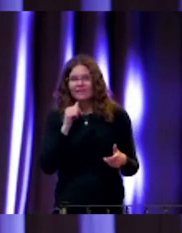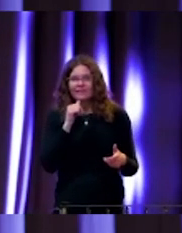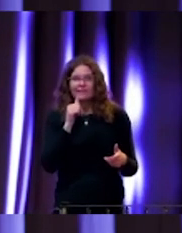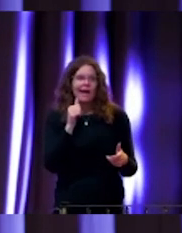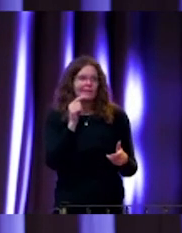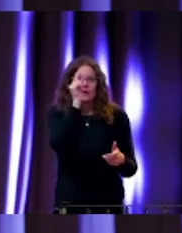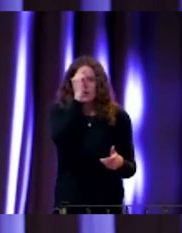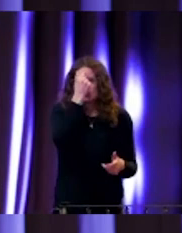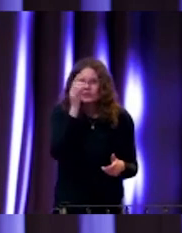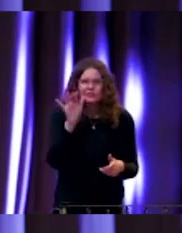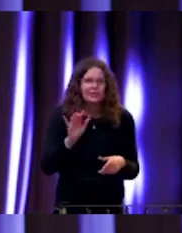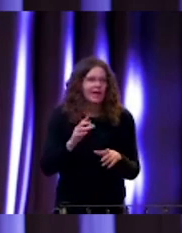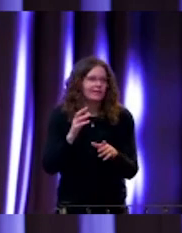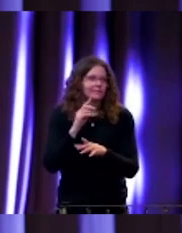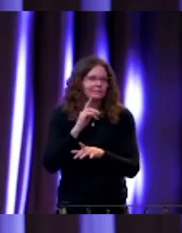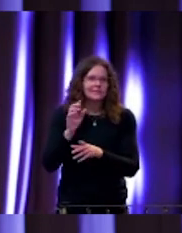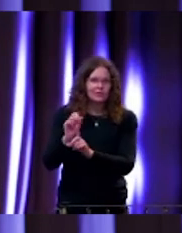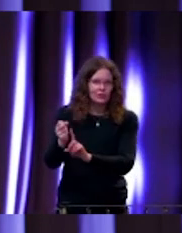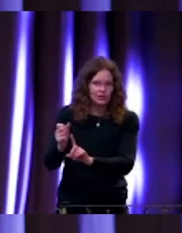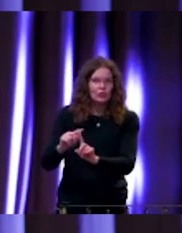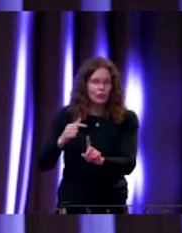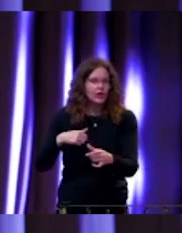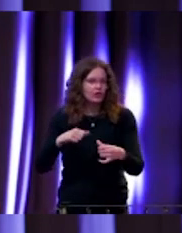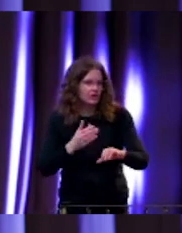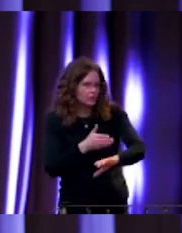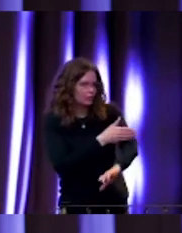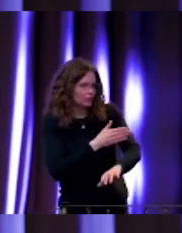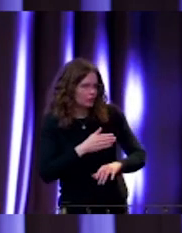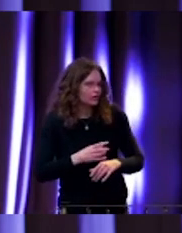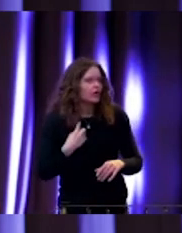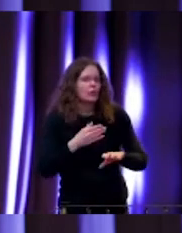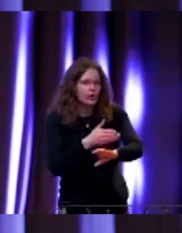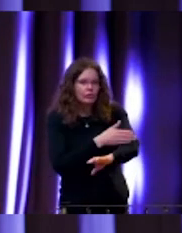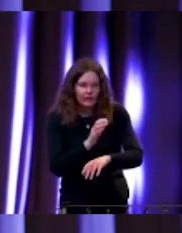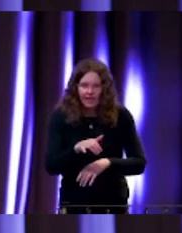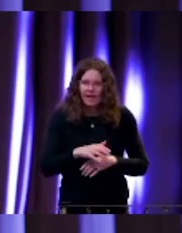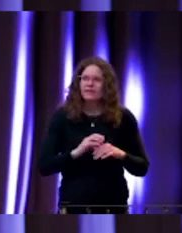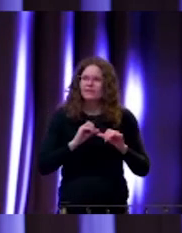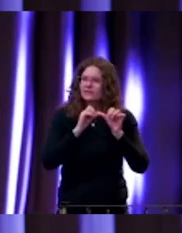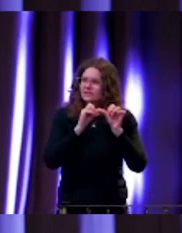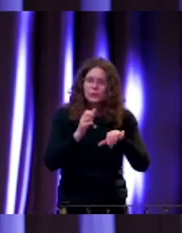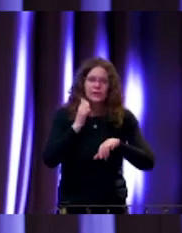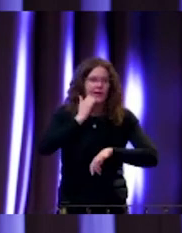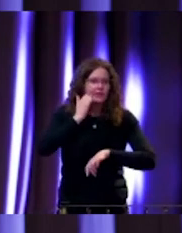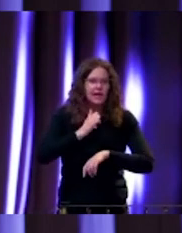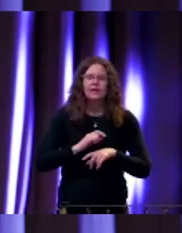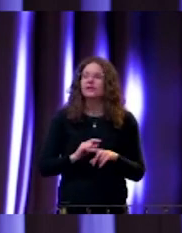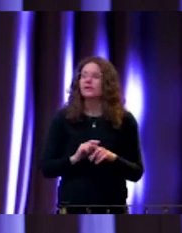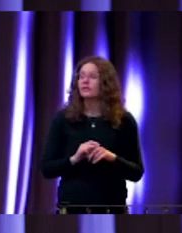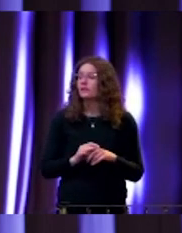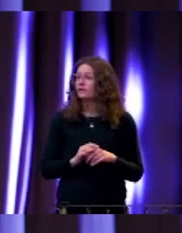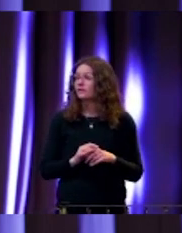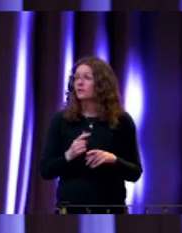that we know is a reality and that we will continue to work on every single time we have conversations with someone that maybe has a